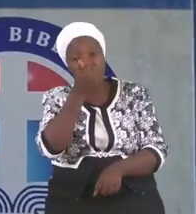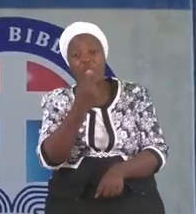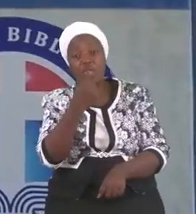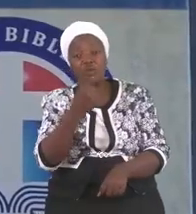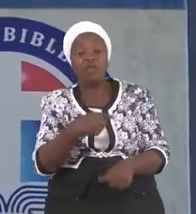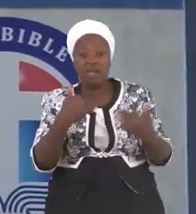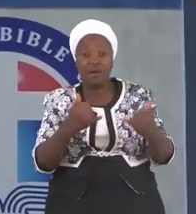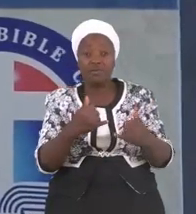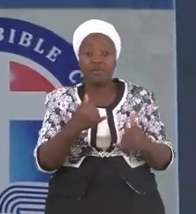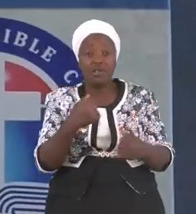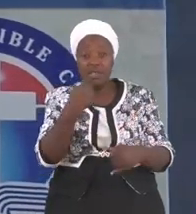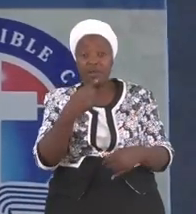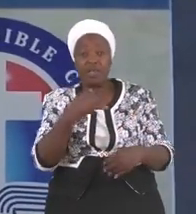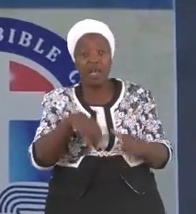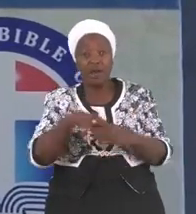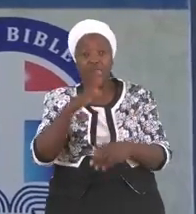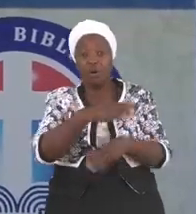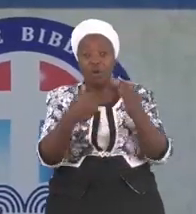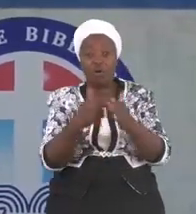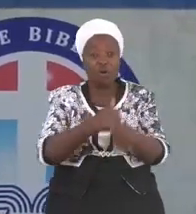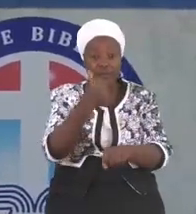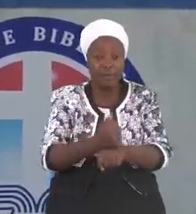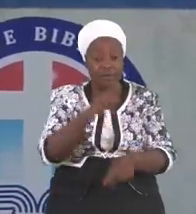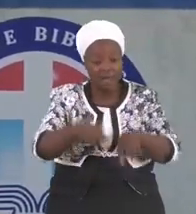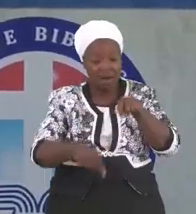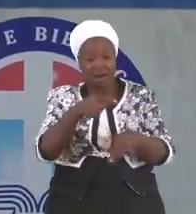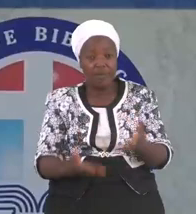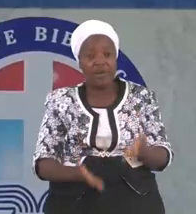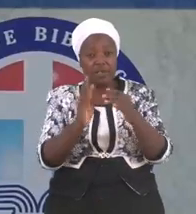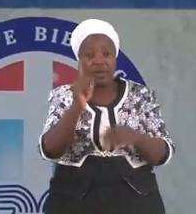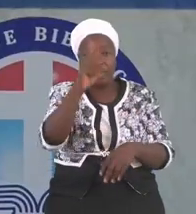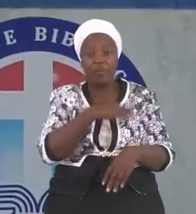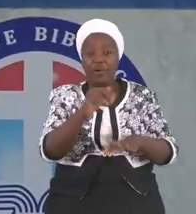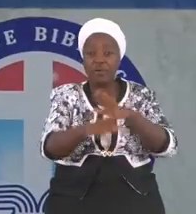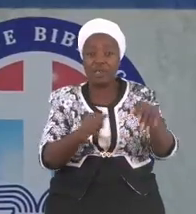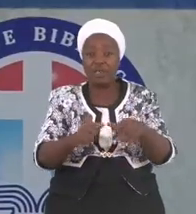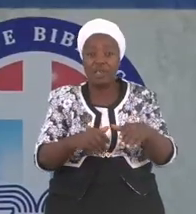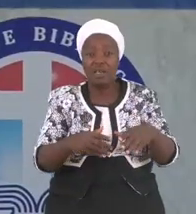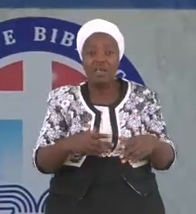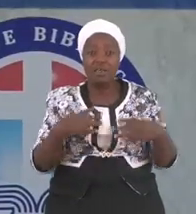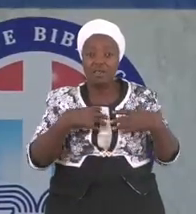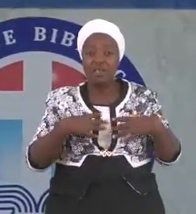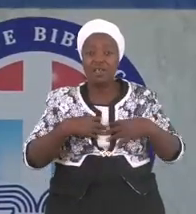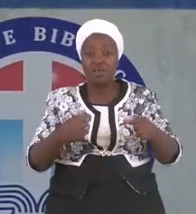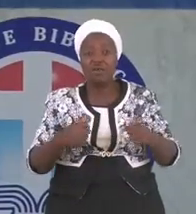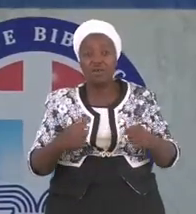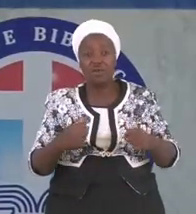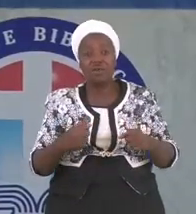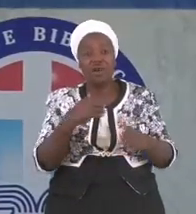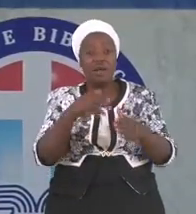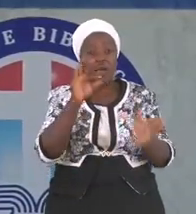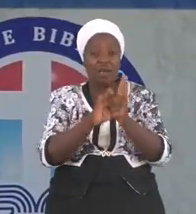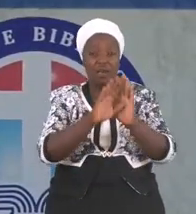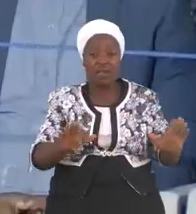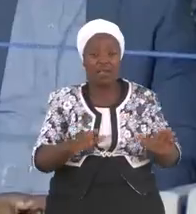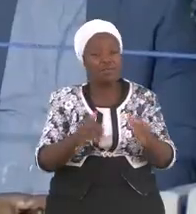all confirmed. The lame rising up and walking, cures countless, confirmed. It will happen in